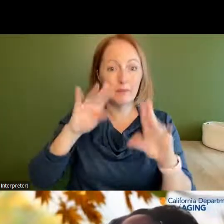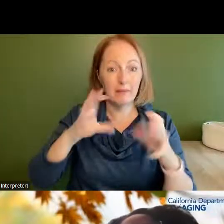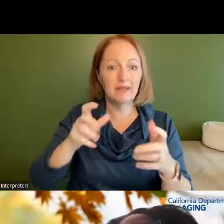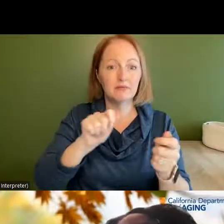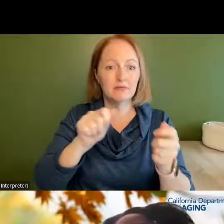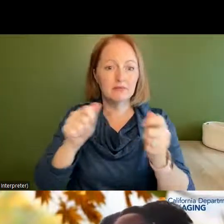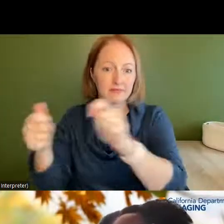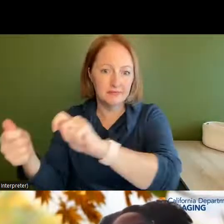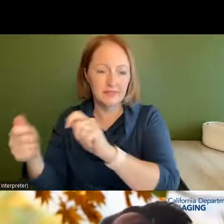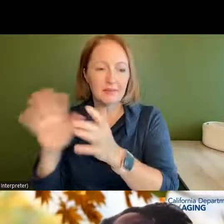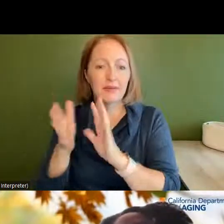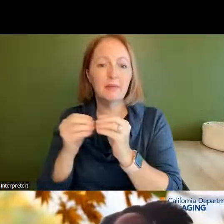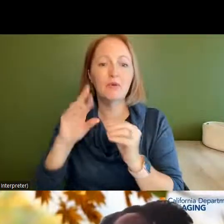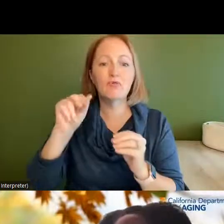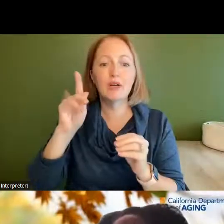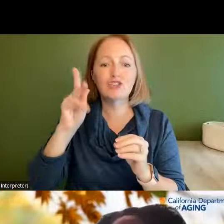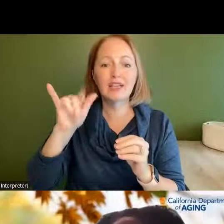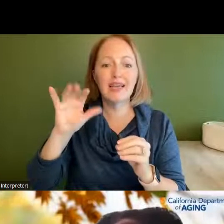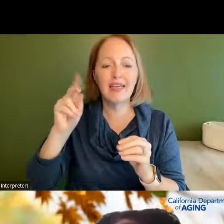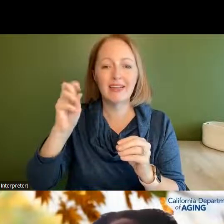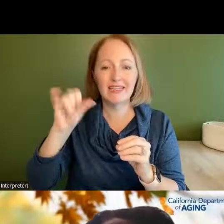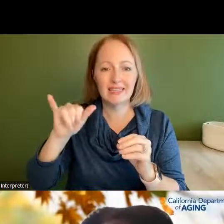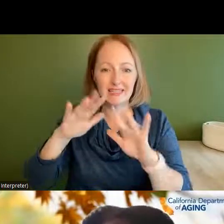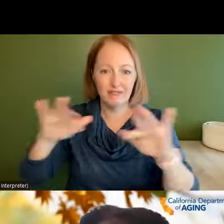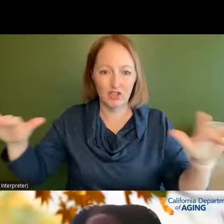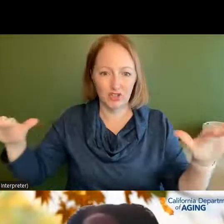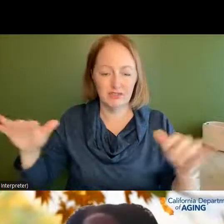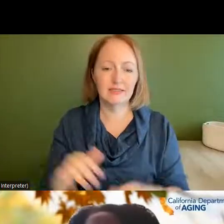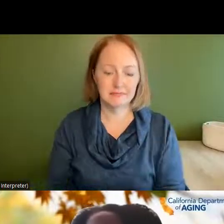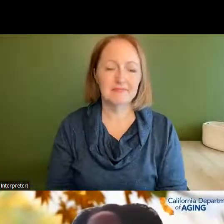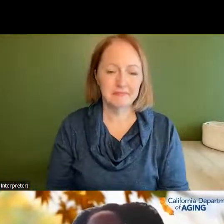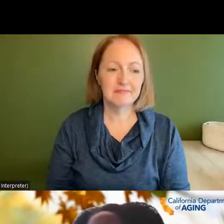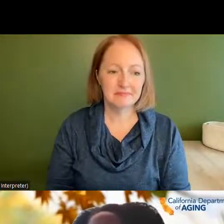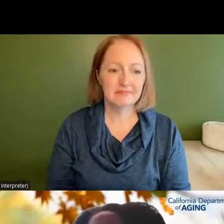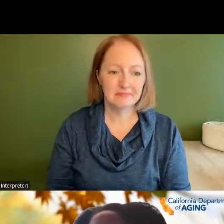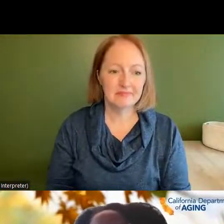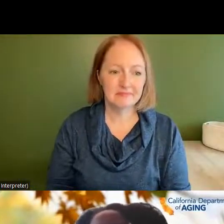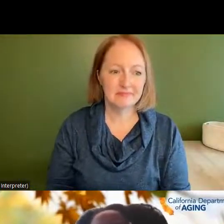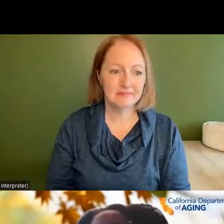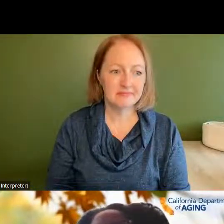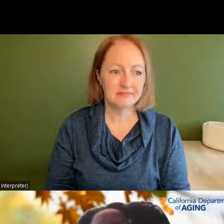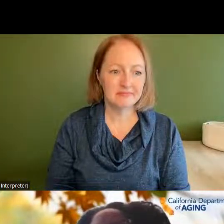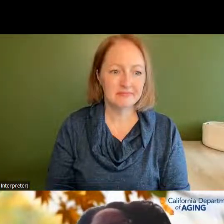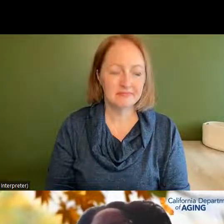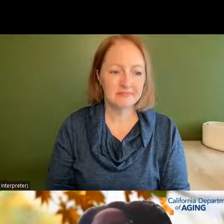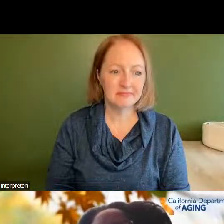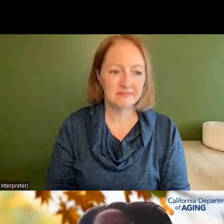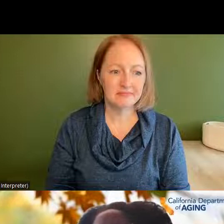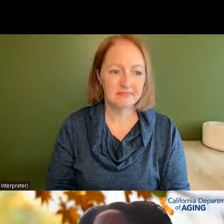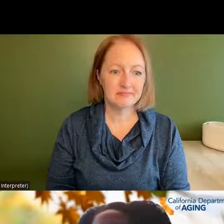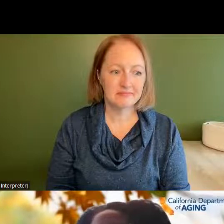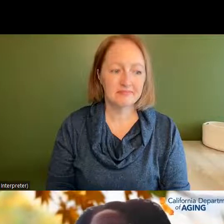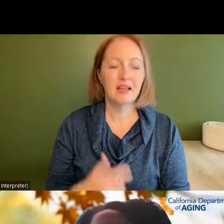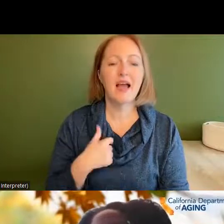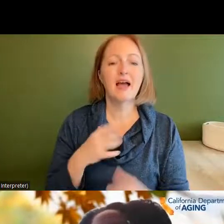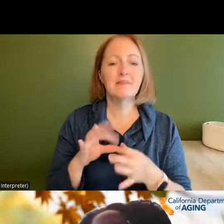is becoming more racially and ethnically diverse. Next slide, please. And so I